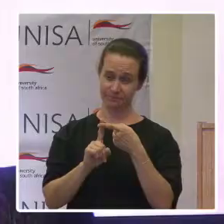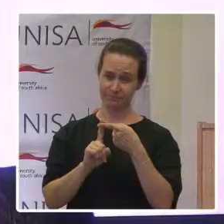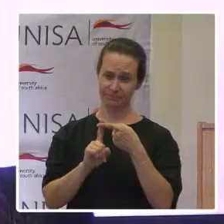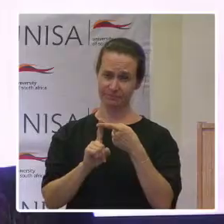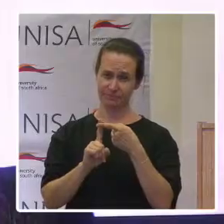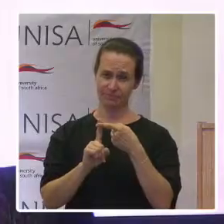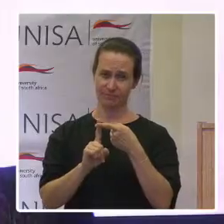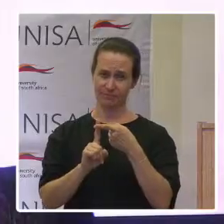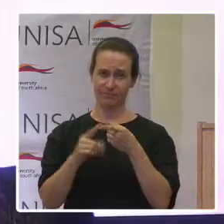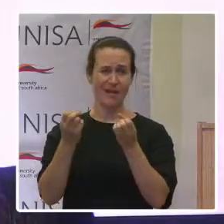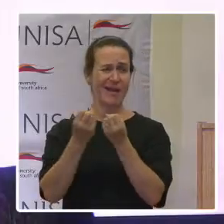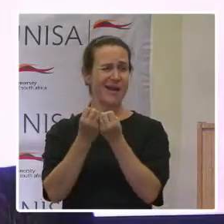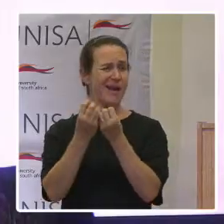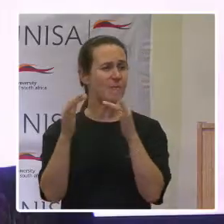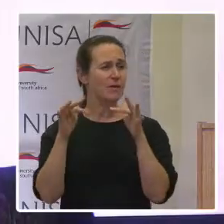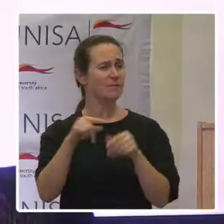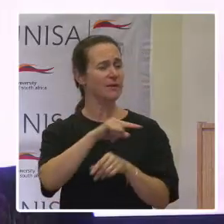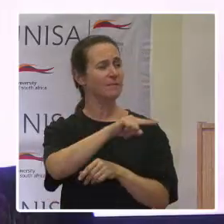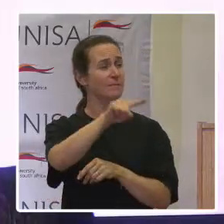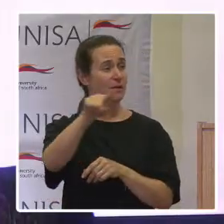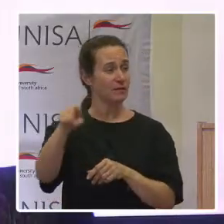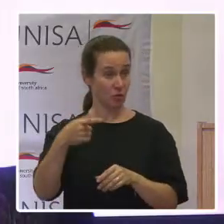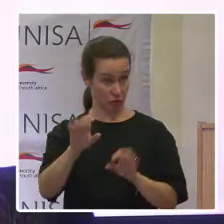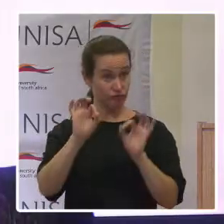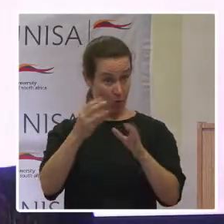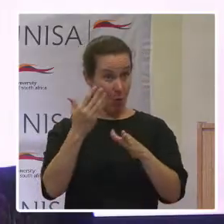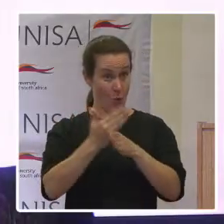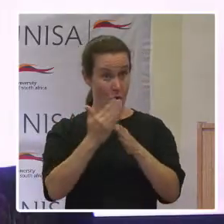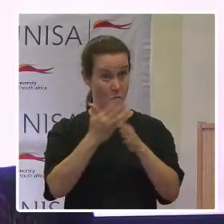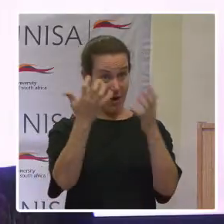How many people in this room are actual engineers?